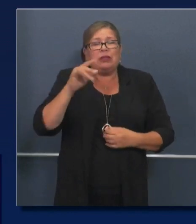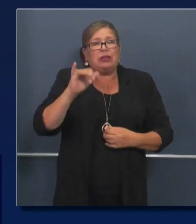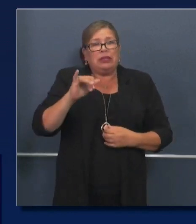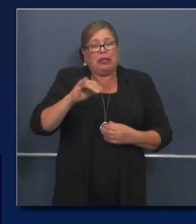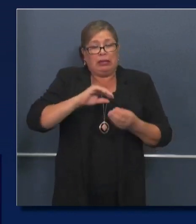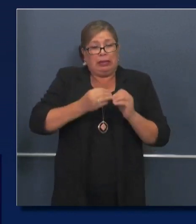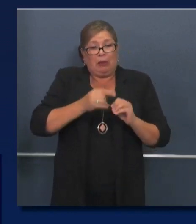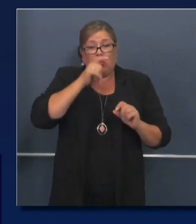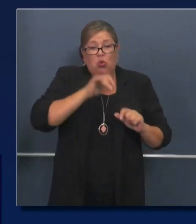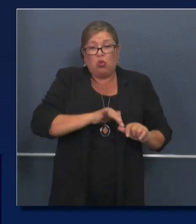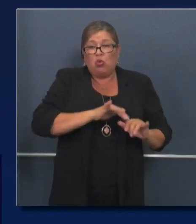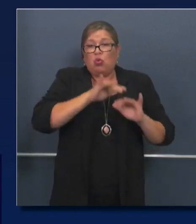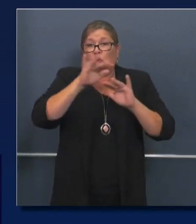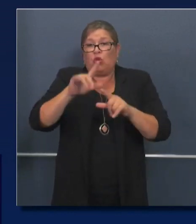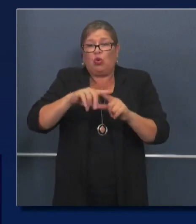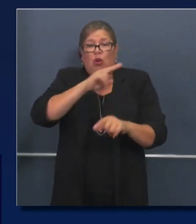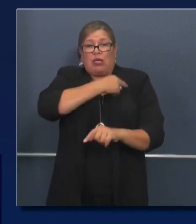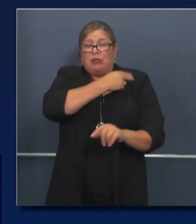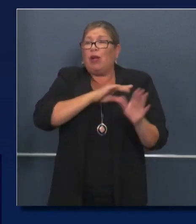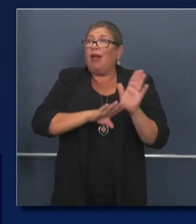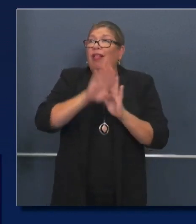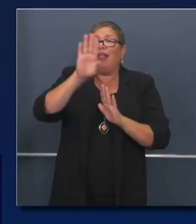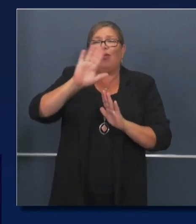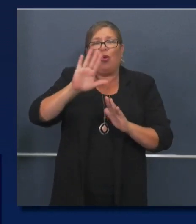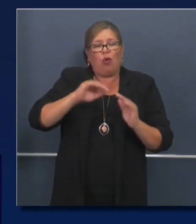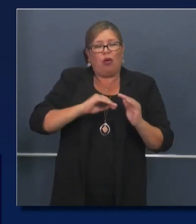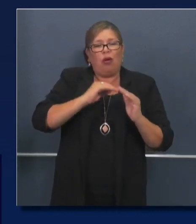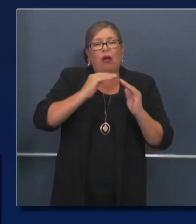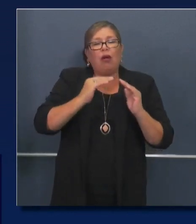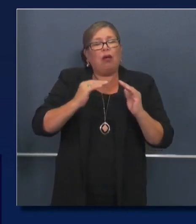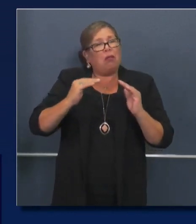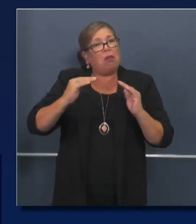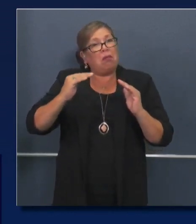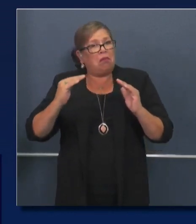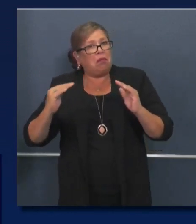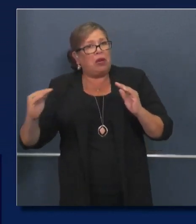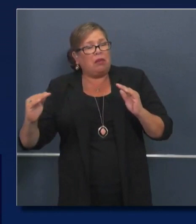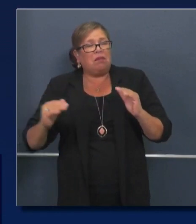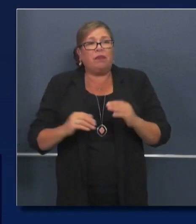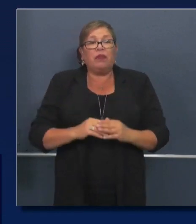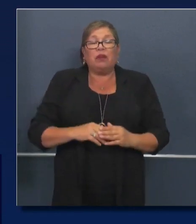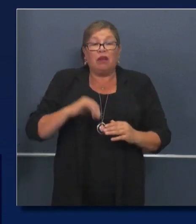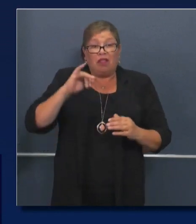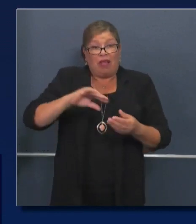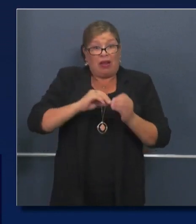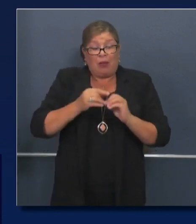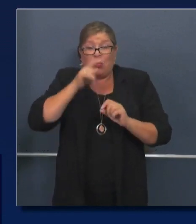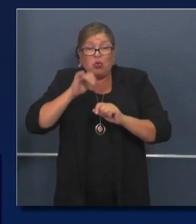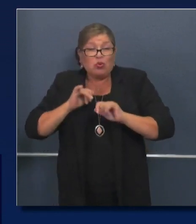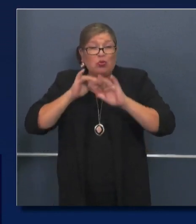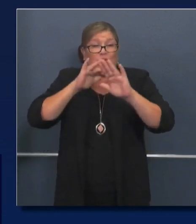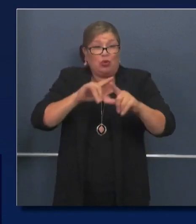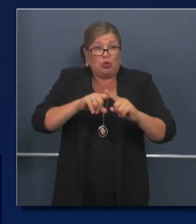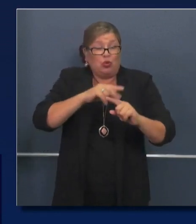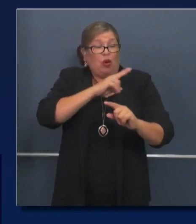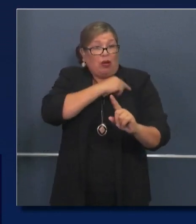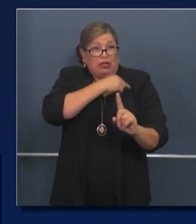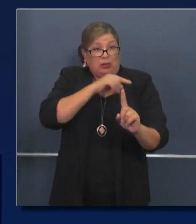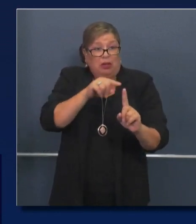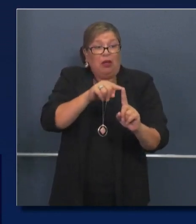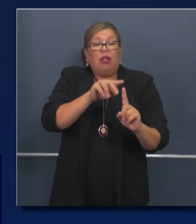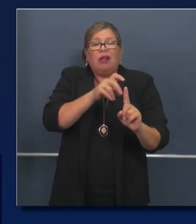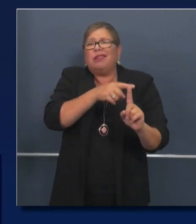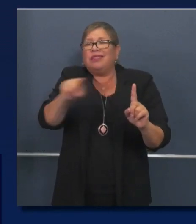static, actually declined modestly. ICU bed utilization has been fairly static over the